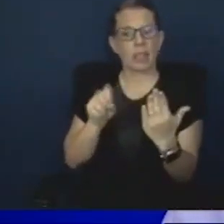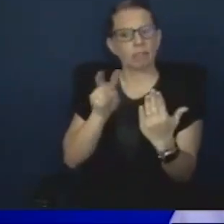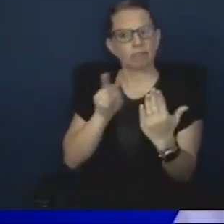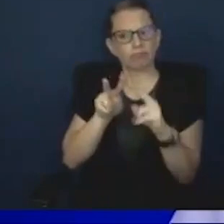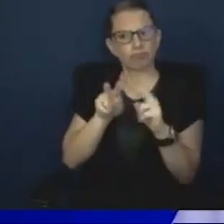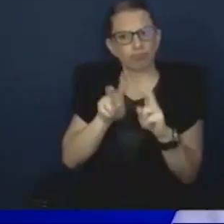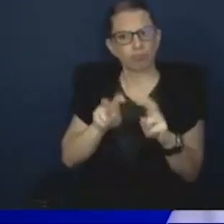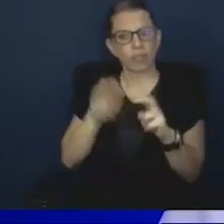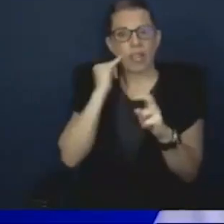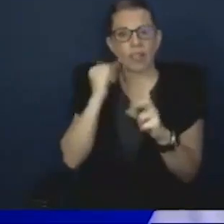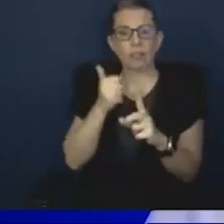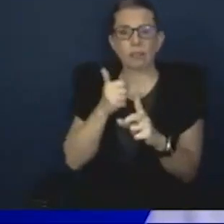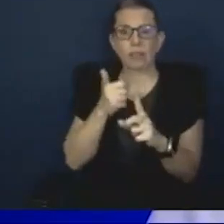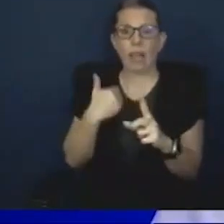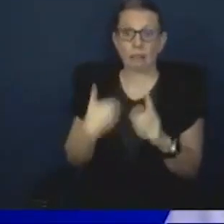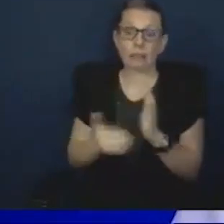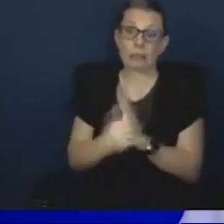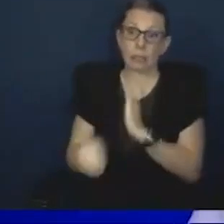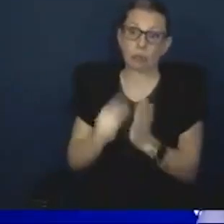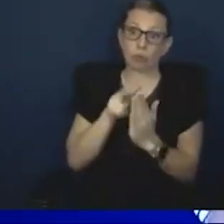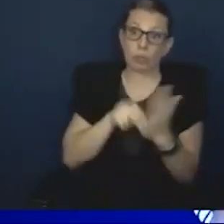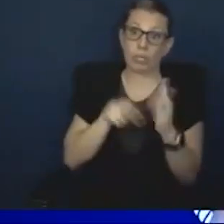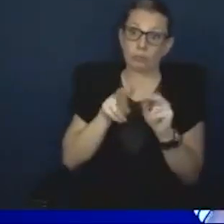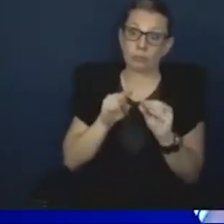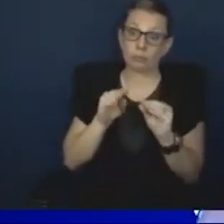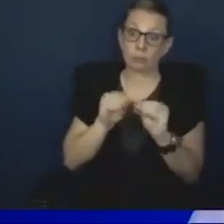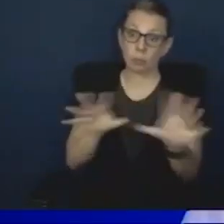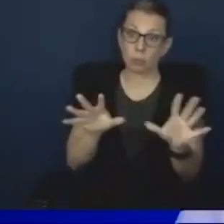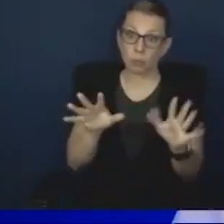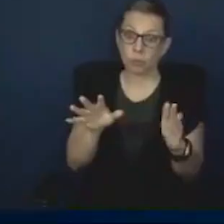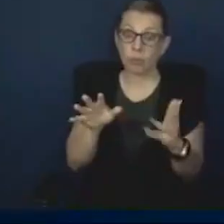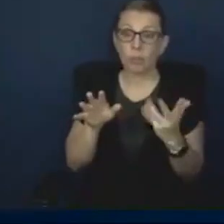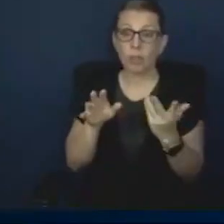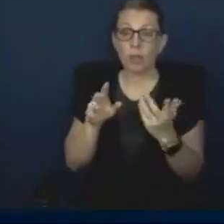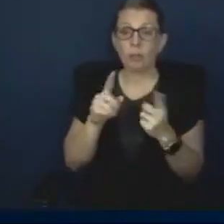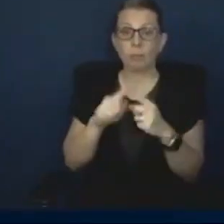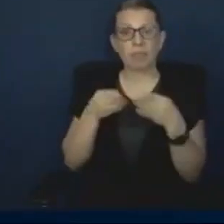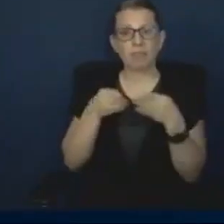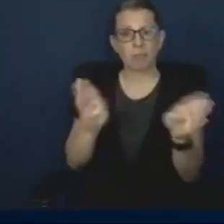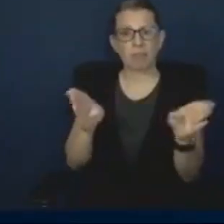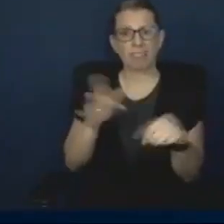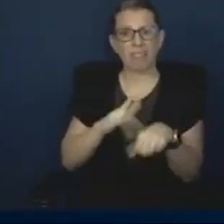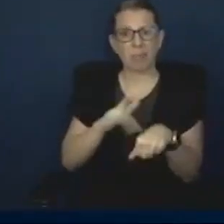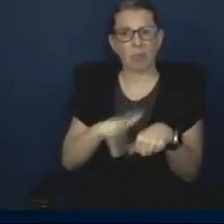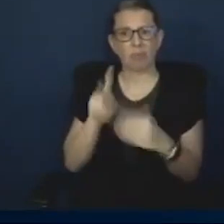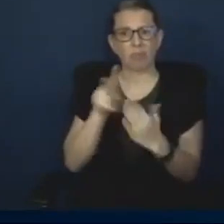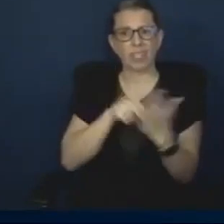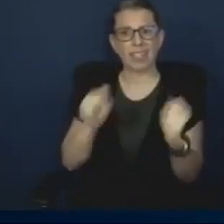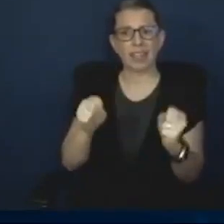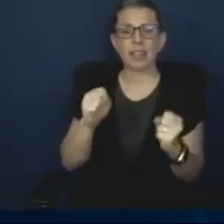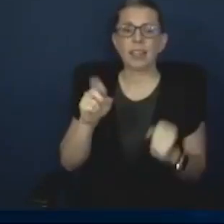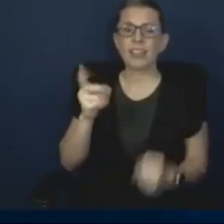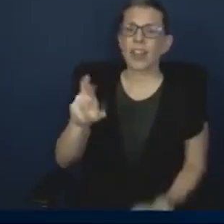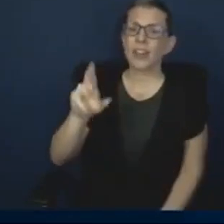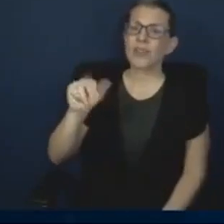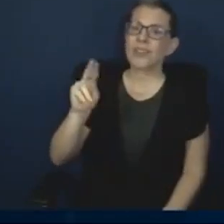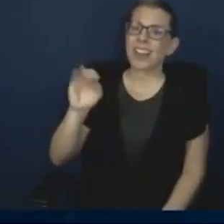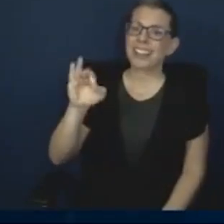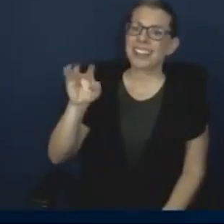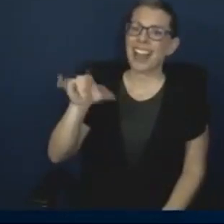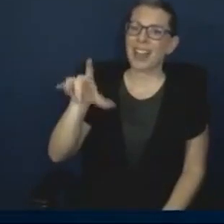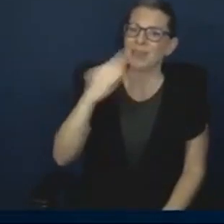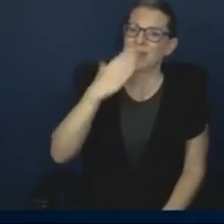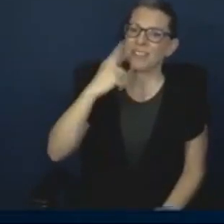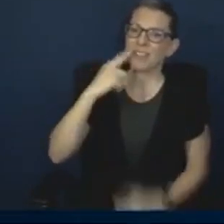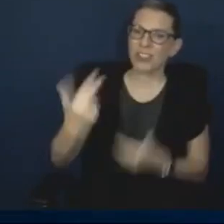read those. But it is all transparent. It is all publicly available as well. Dr. Racaniello, thank you so much for joining us today. You are welcome back